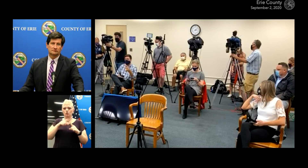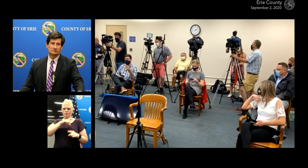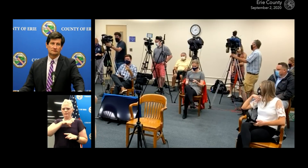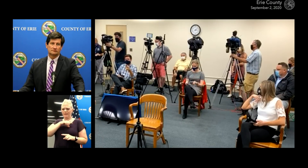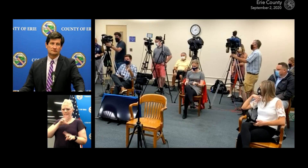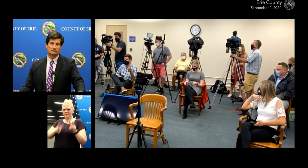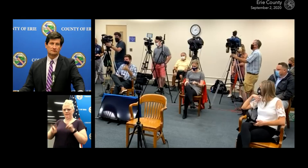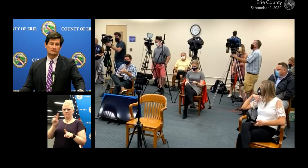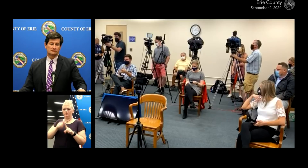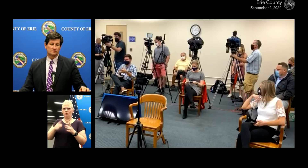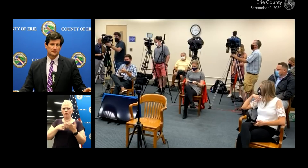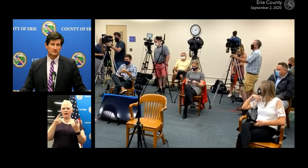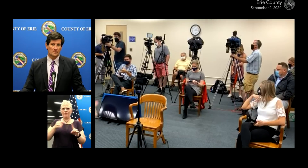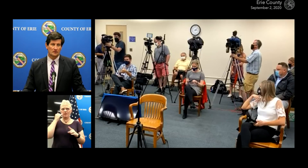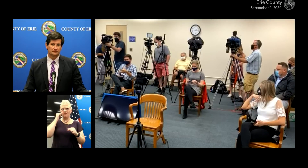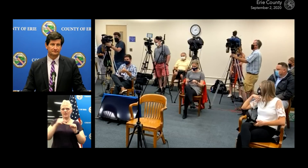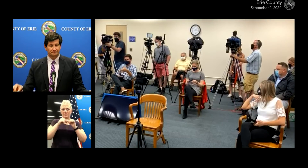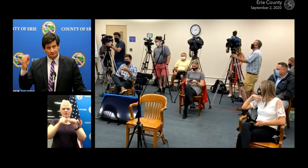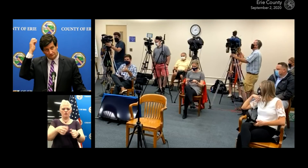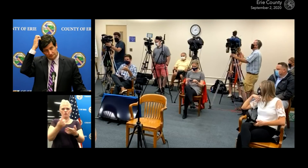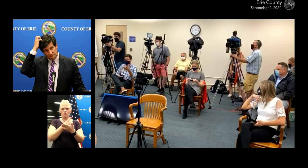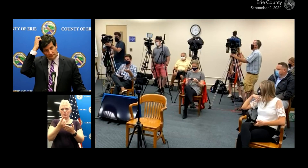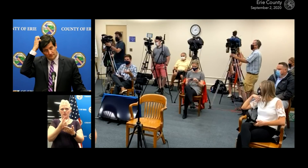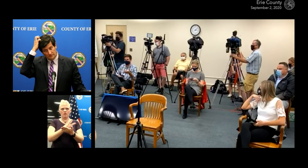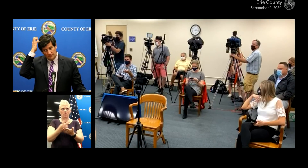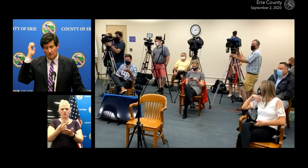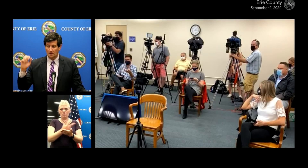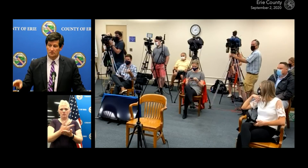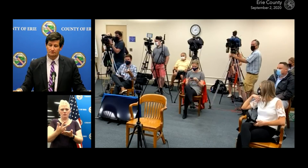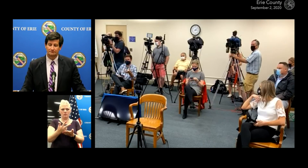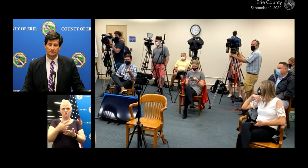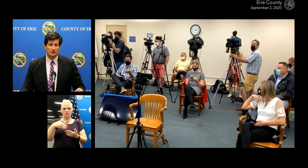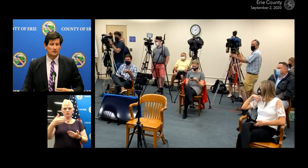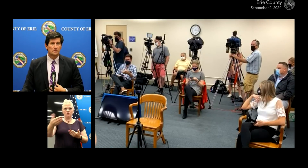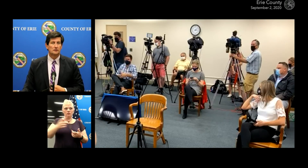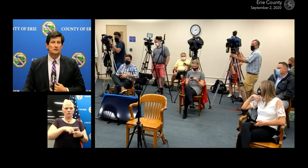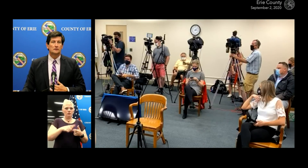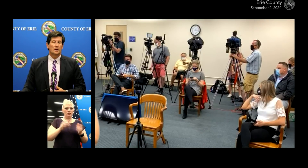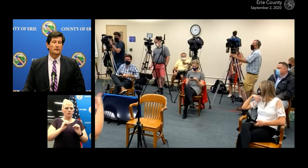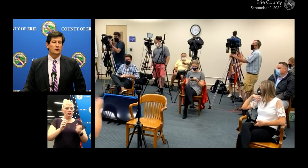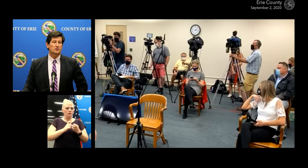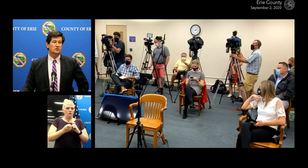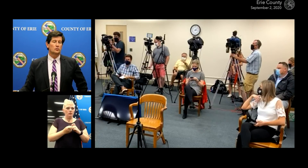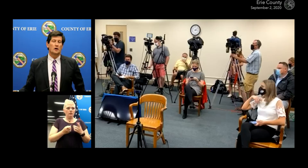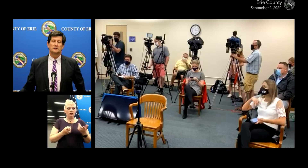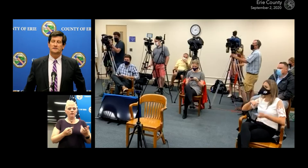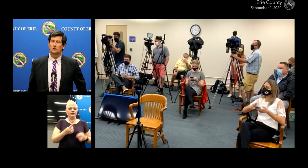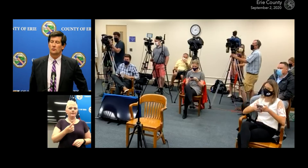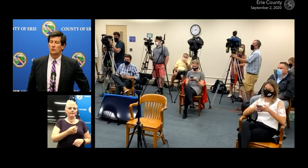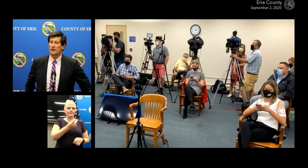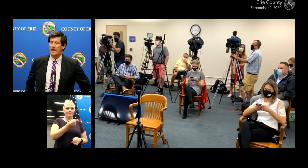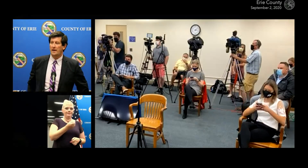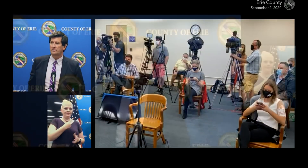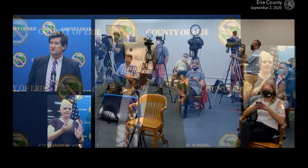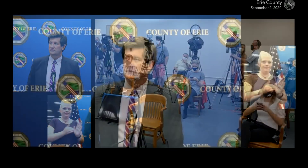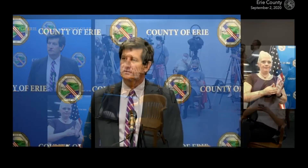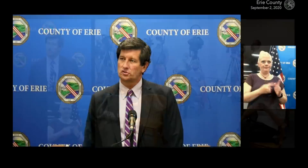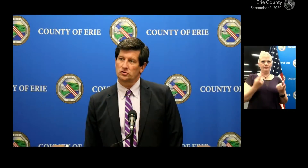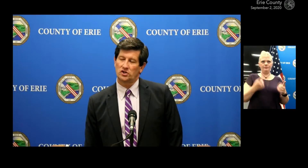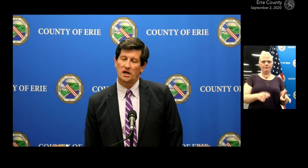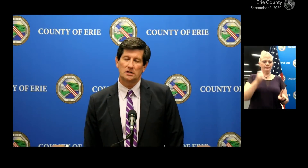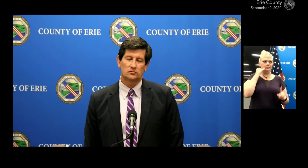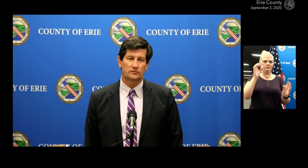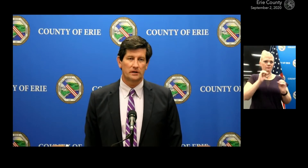but what happens if this continues for a week or 2 weeks or 3 weeks and there's no change for the students? The question was, what happens if